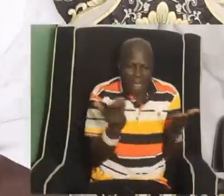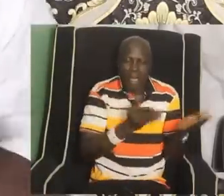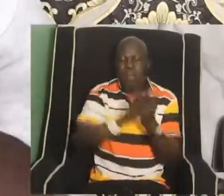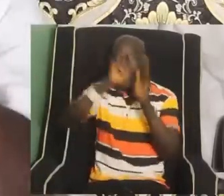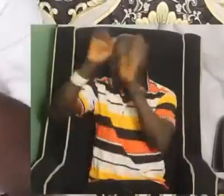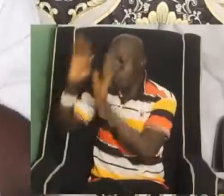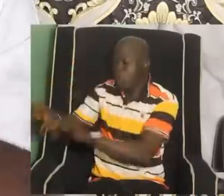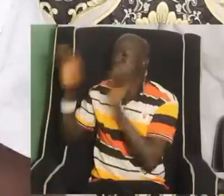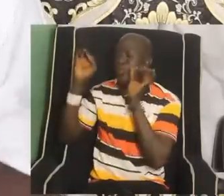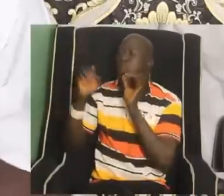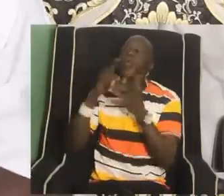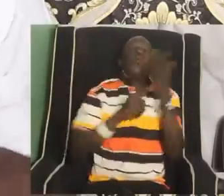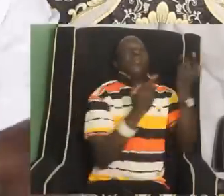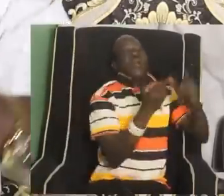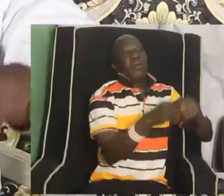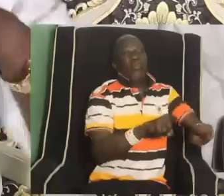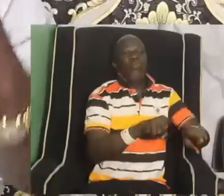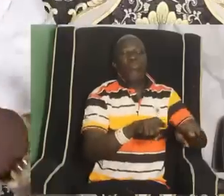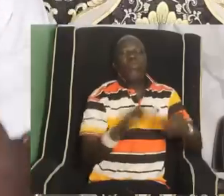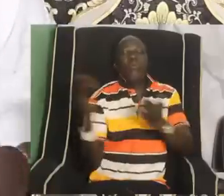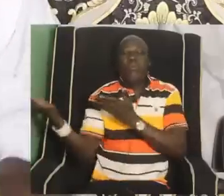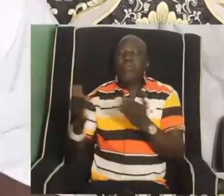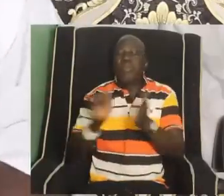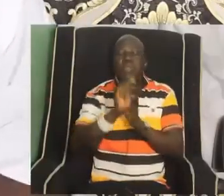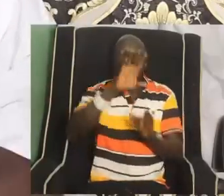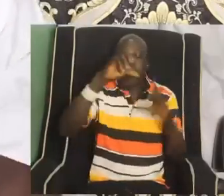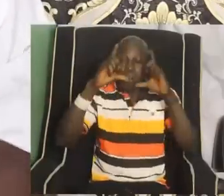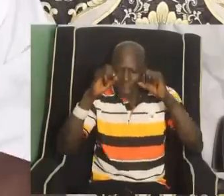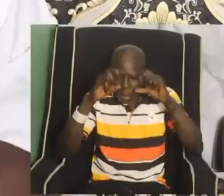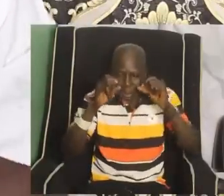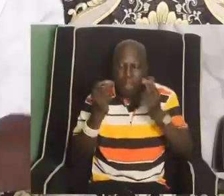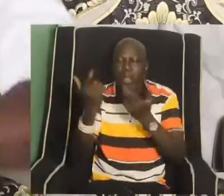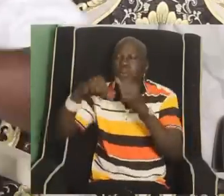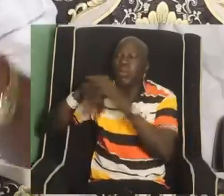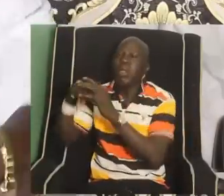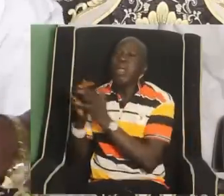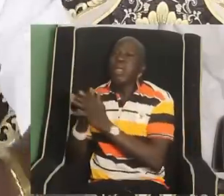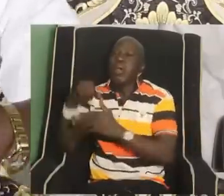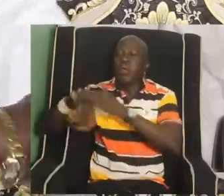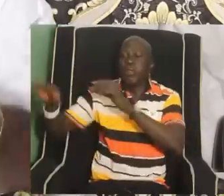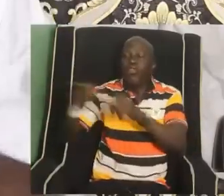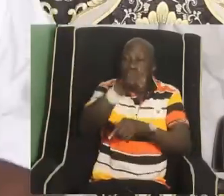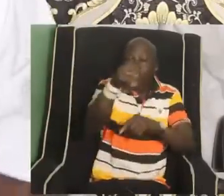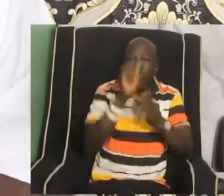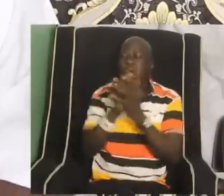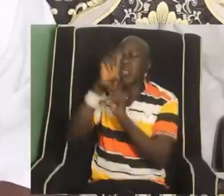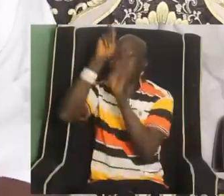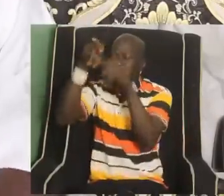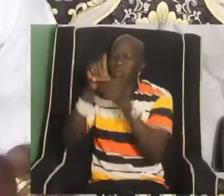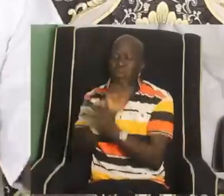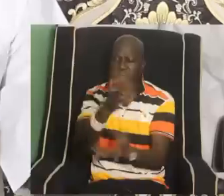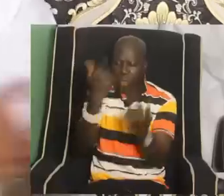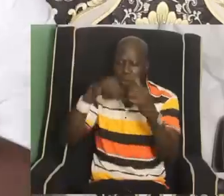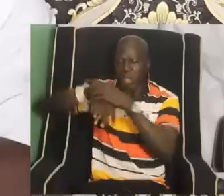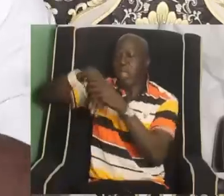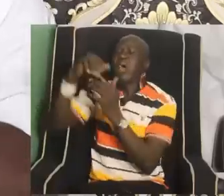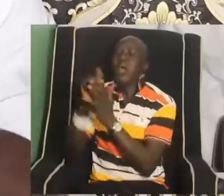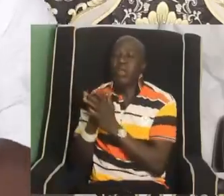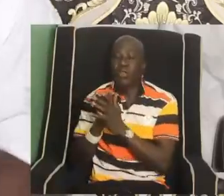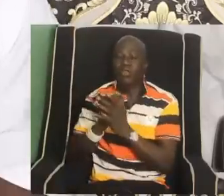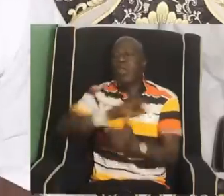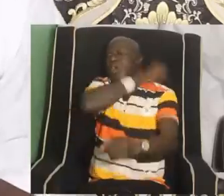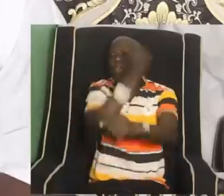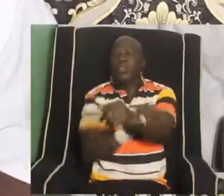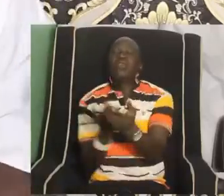used and dumped. Kini sele. What's happening? E ko foto won bonta. Bring out your photographs. Eni fura yi e bonta. You yourself come out. Asen